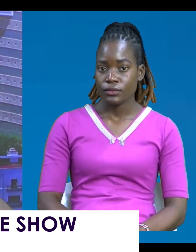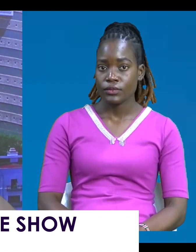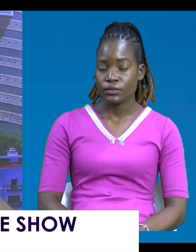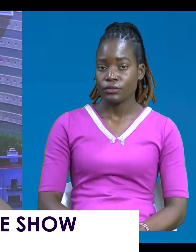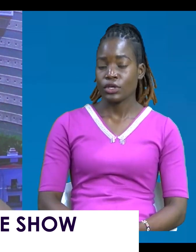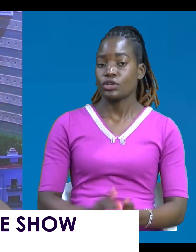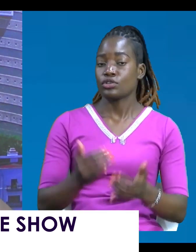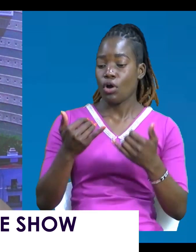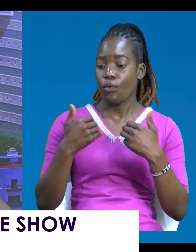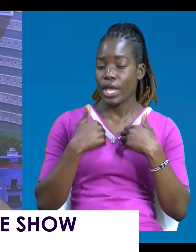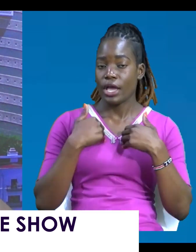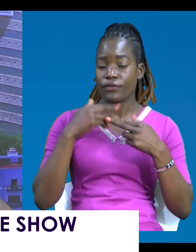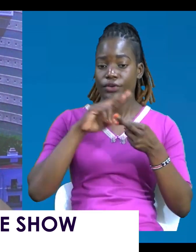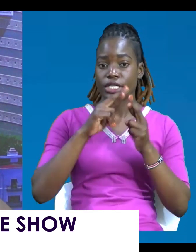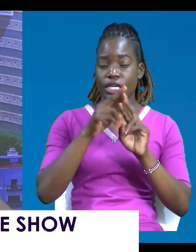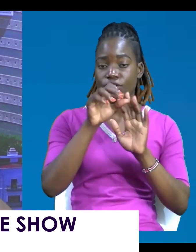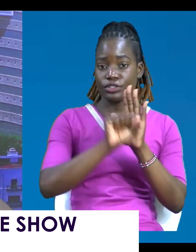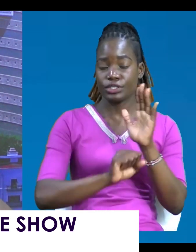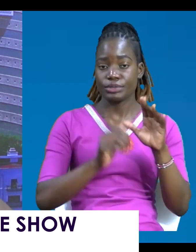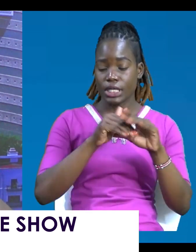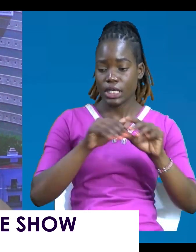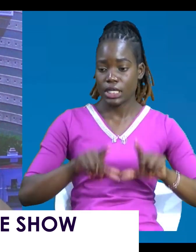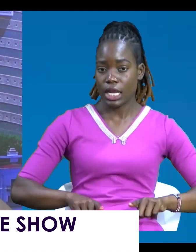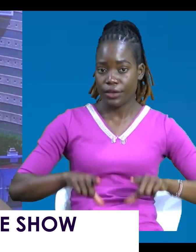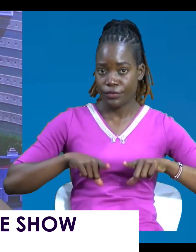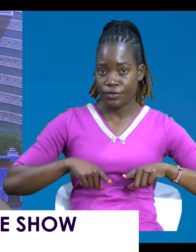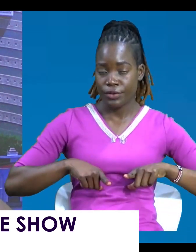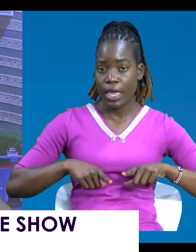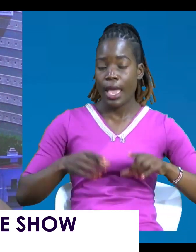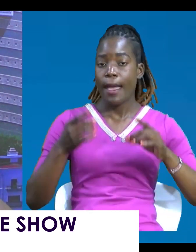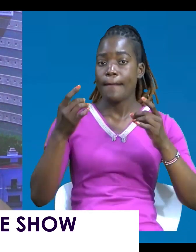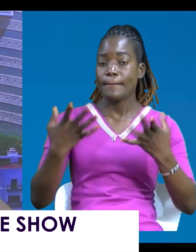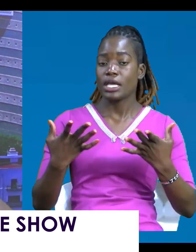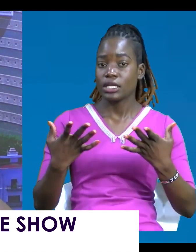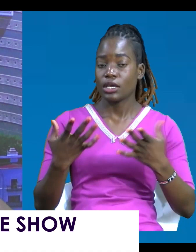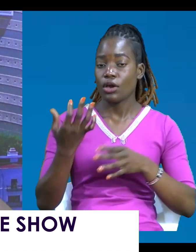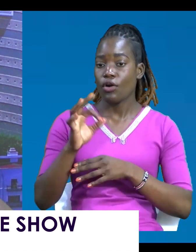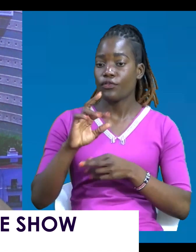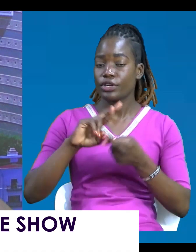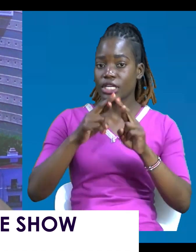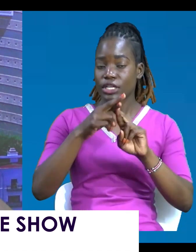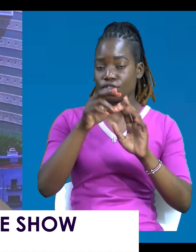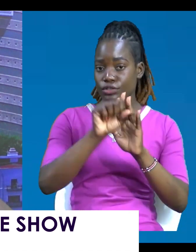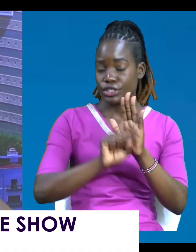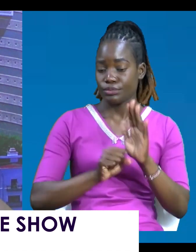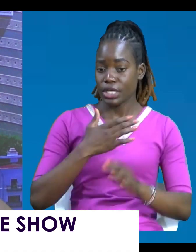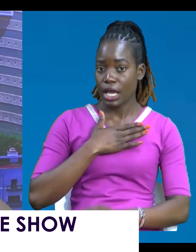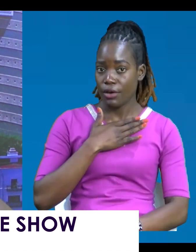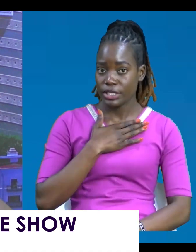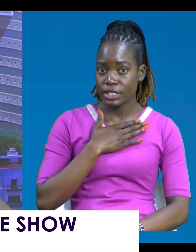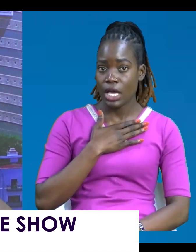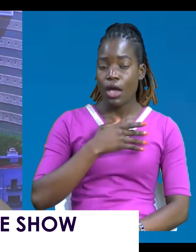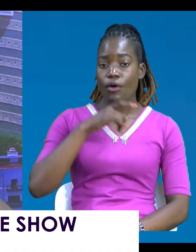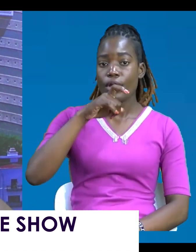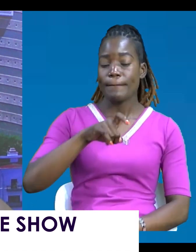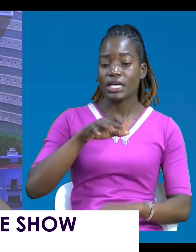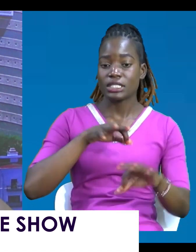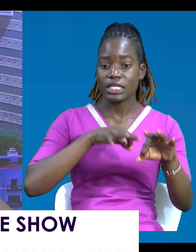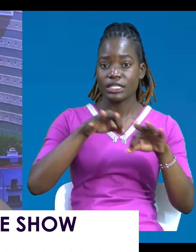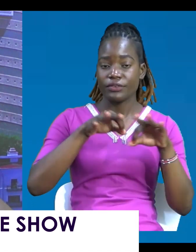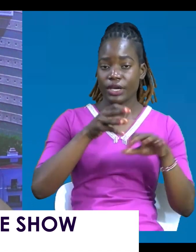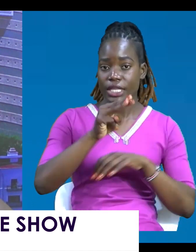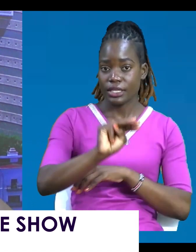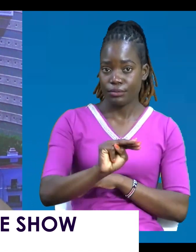we have relationships in life. Many of our relationships, we need to define